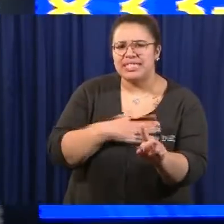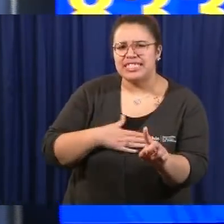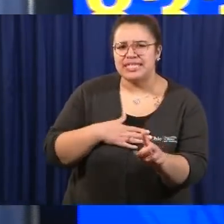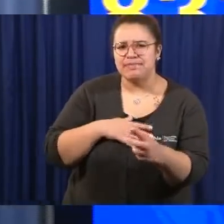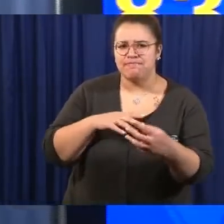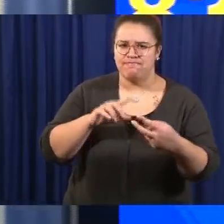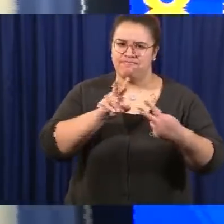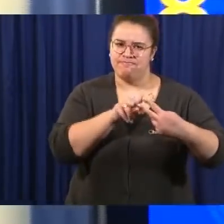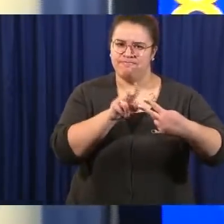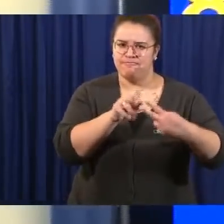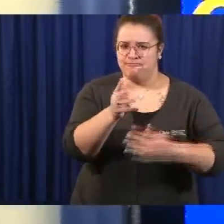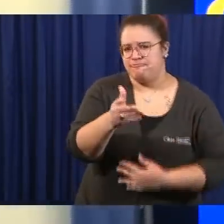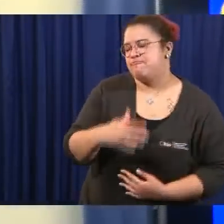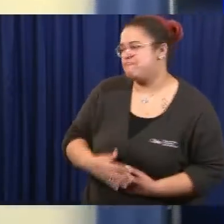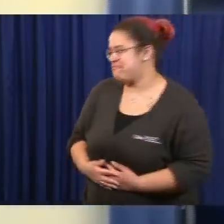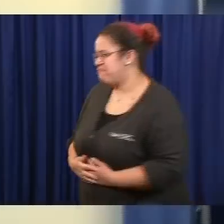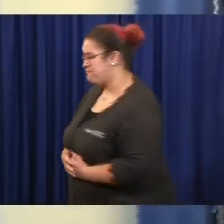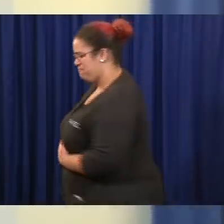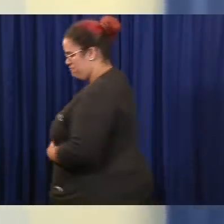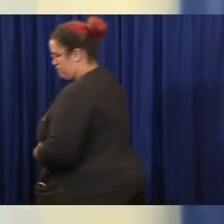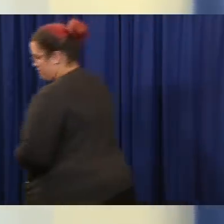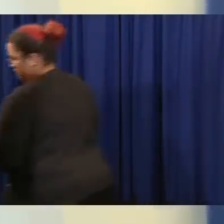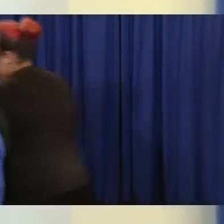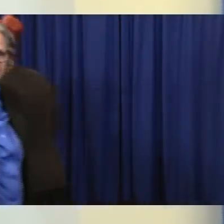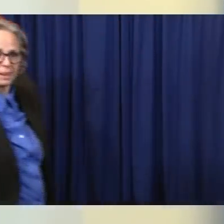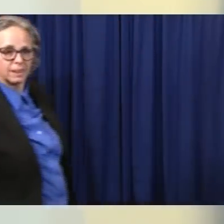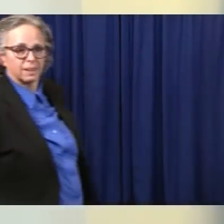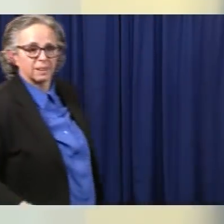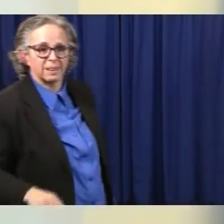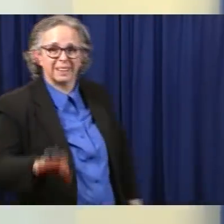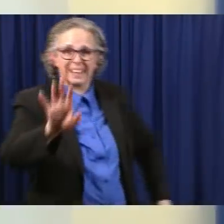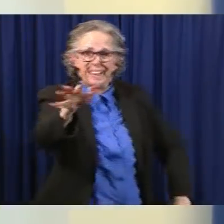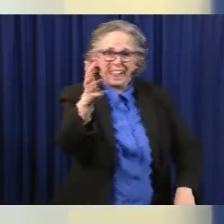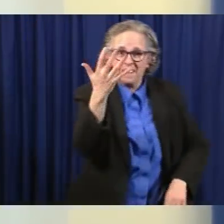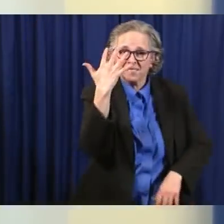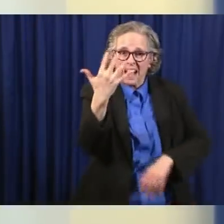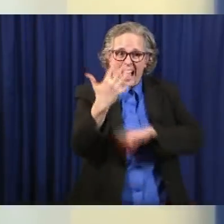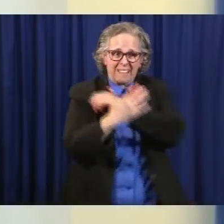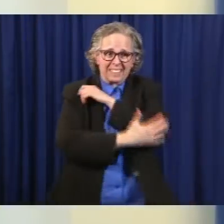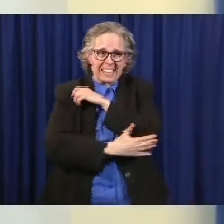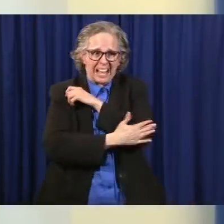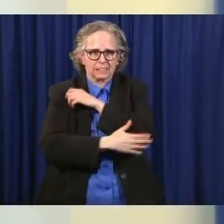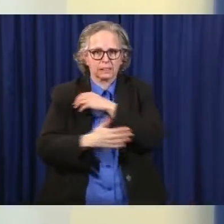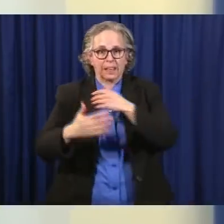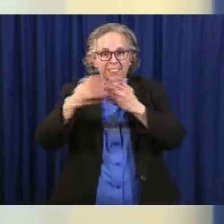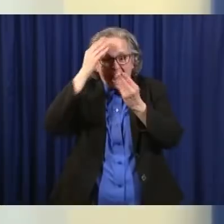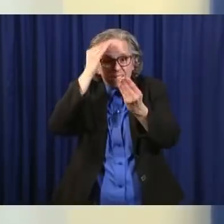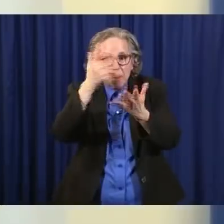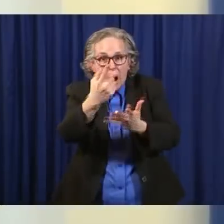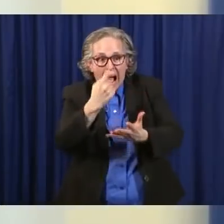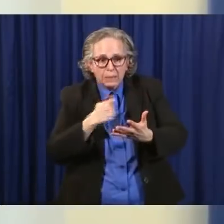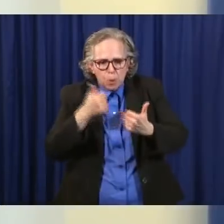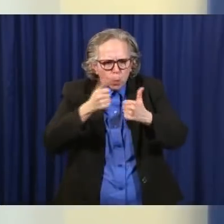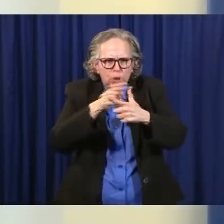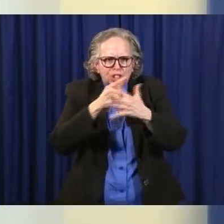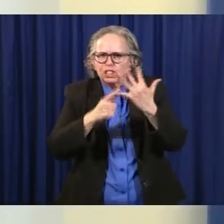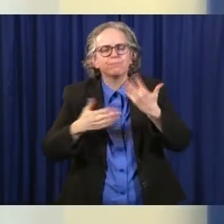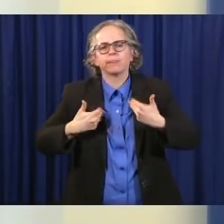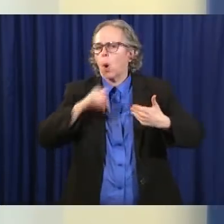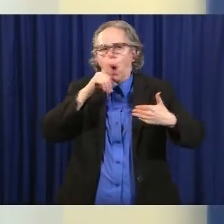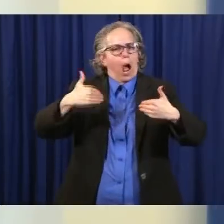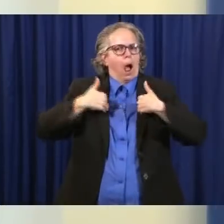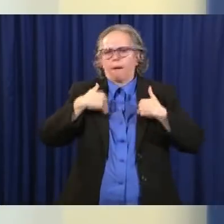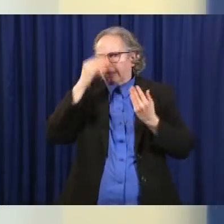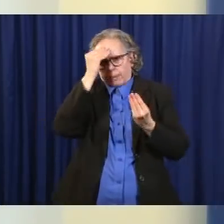Hi, thank you so much. I do not know. I don't have with me the counties. And I do think it's